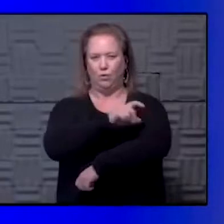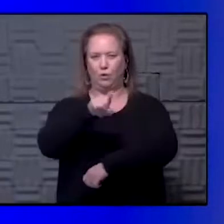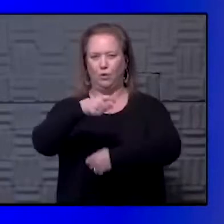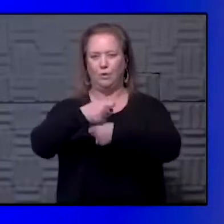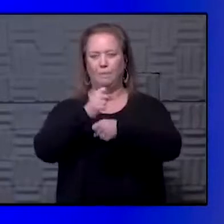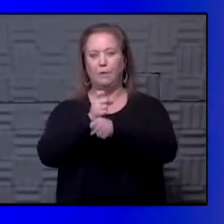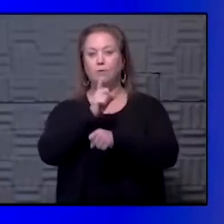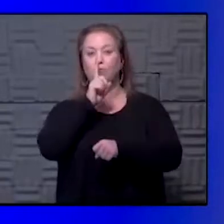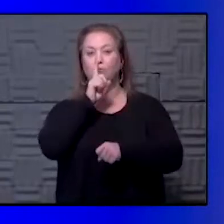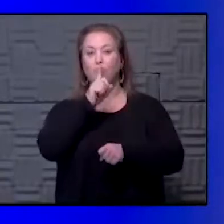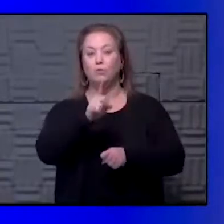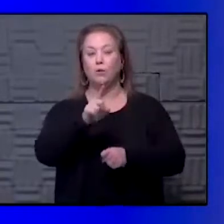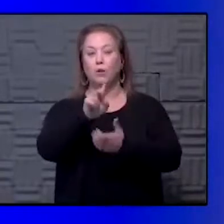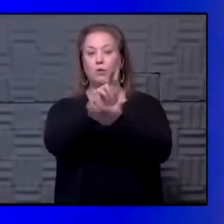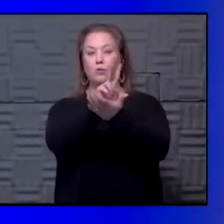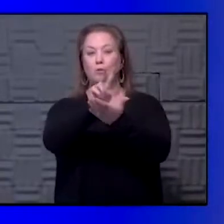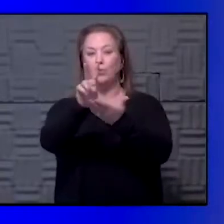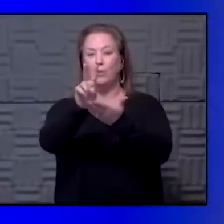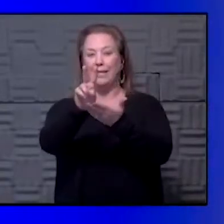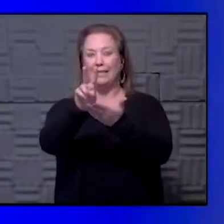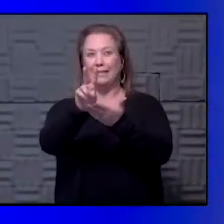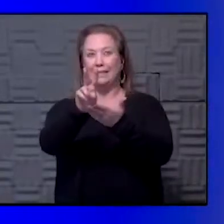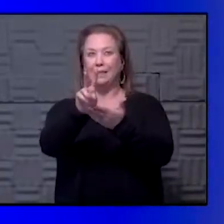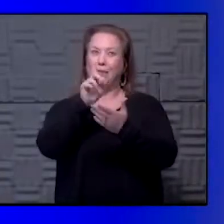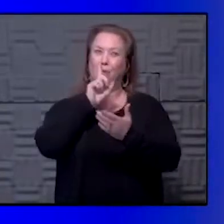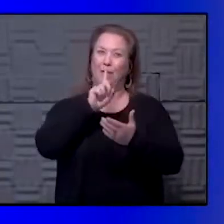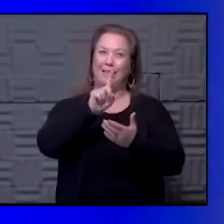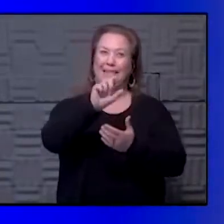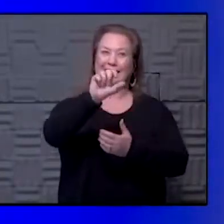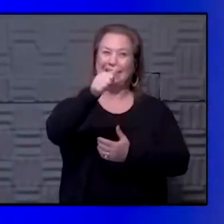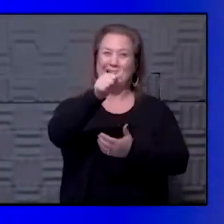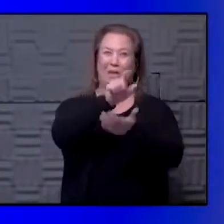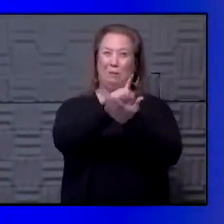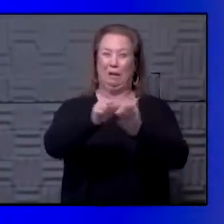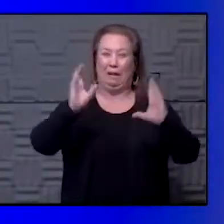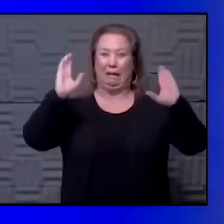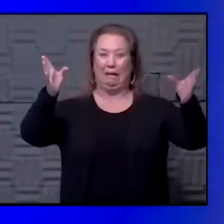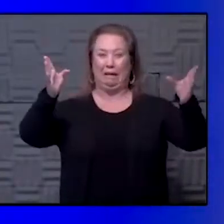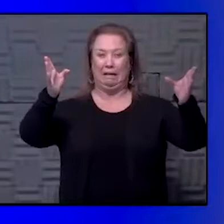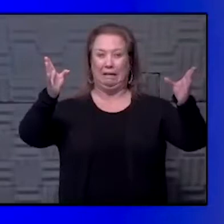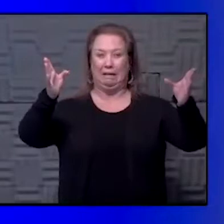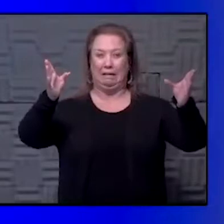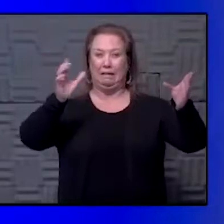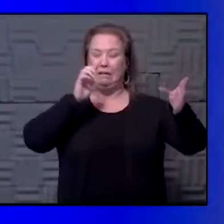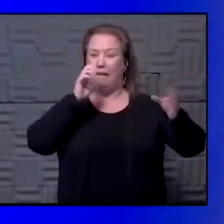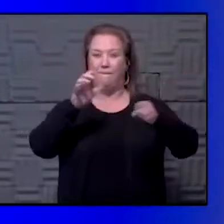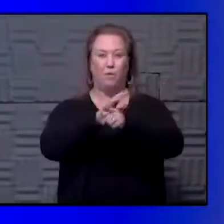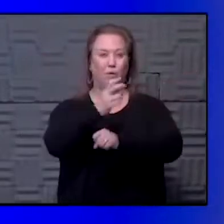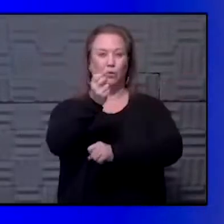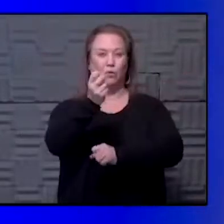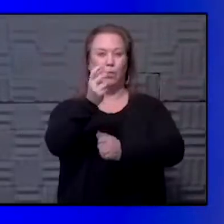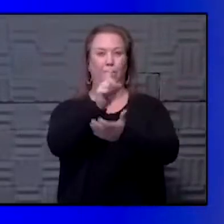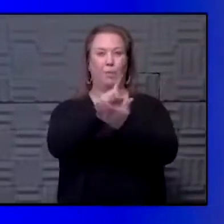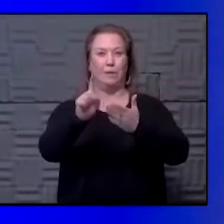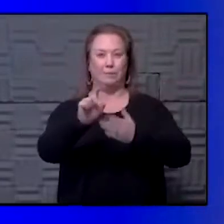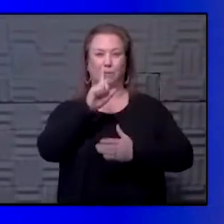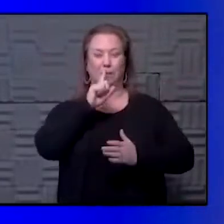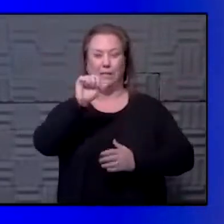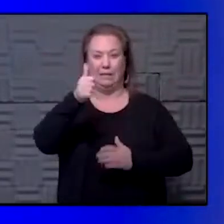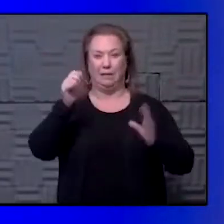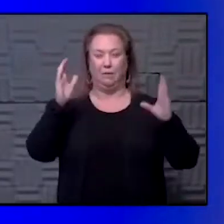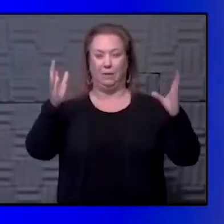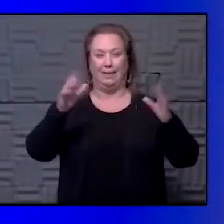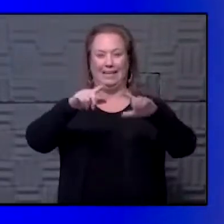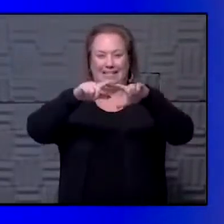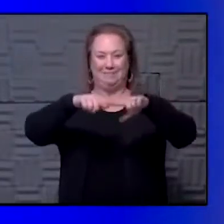you are 2 weeks from that second dose. So really, it's like a 10-week period, Right. not even a full 12 weeks. So The answer